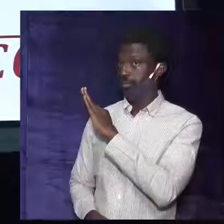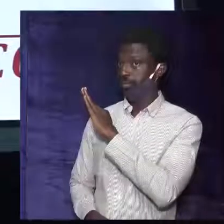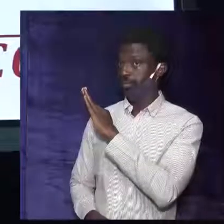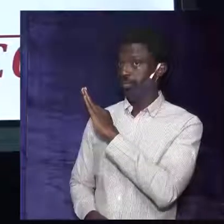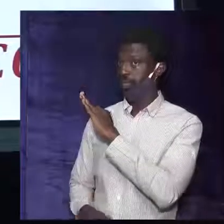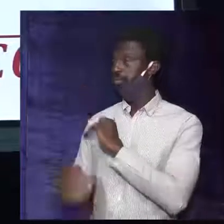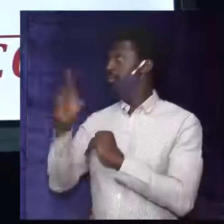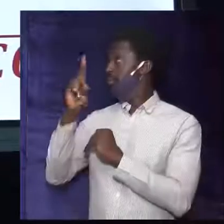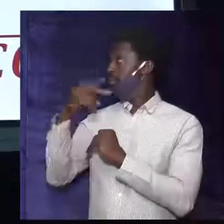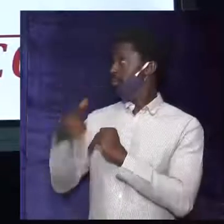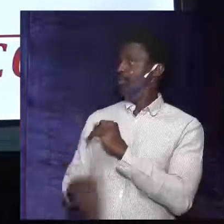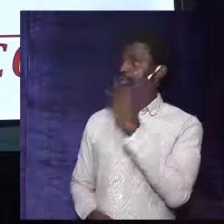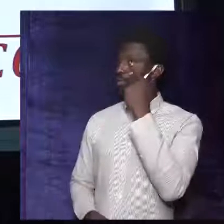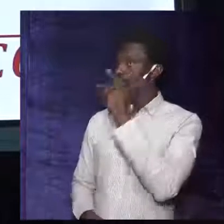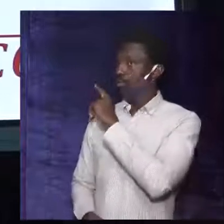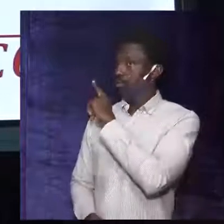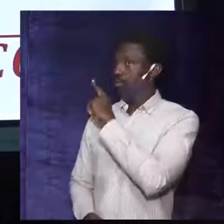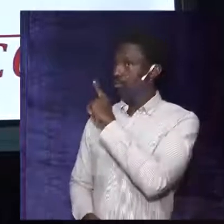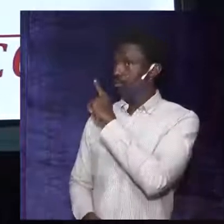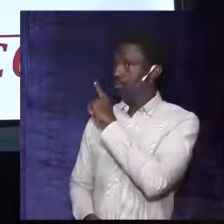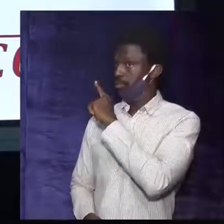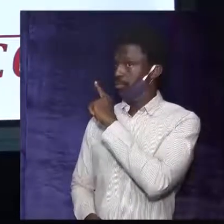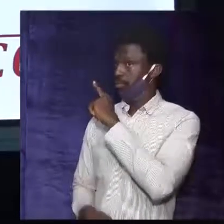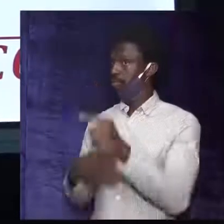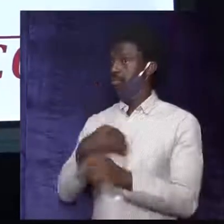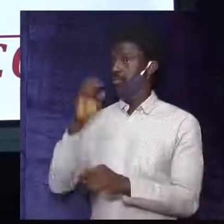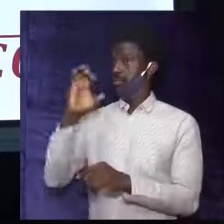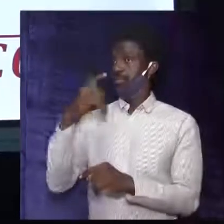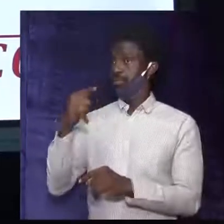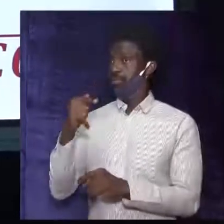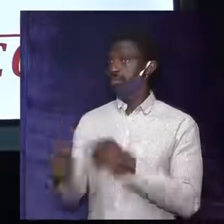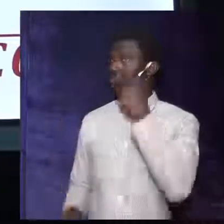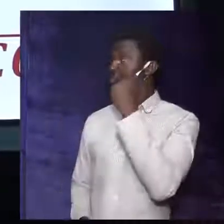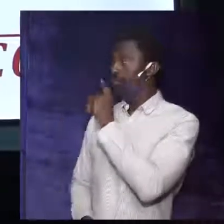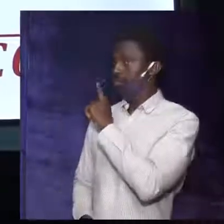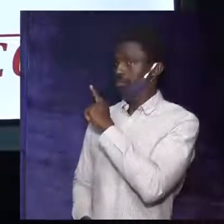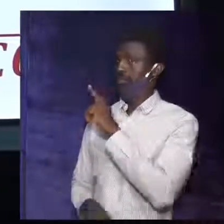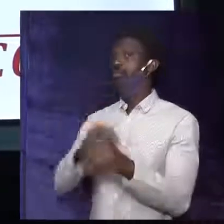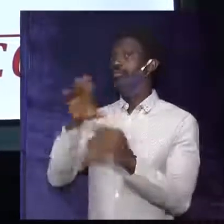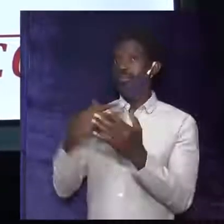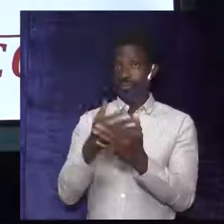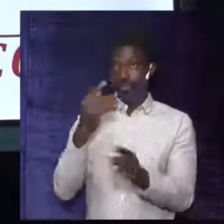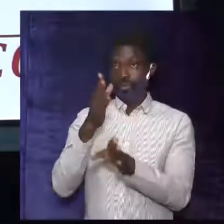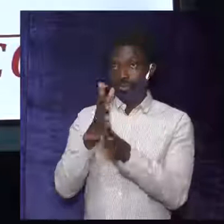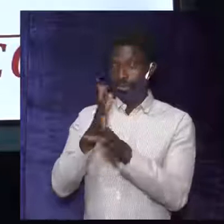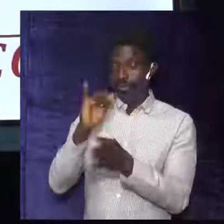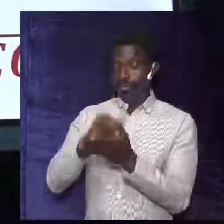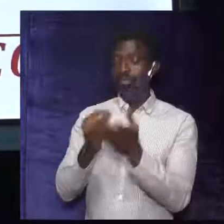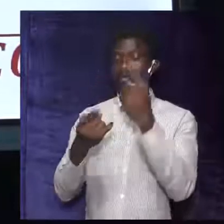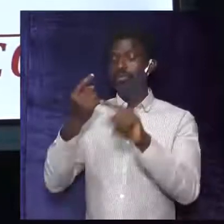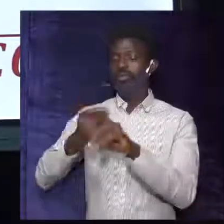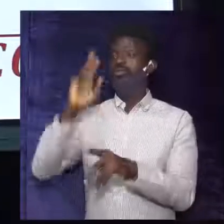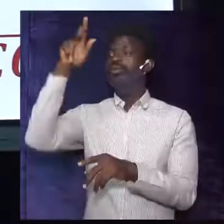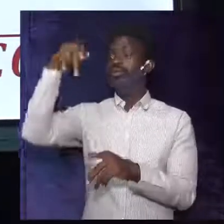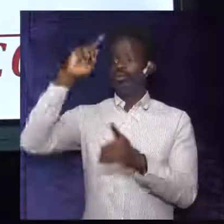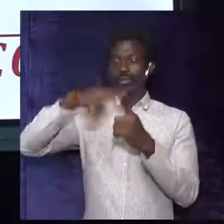from up to down. DH is vertical, is coming from up to down, and CG is also vertical. All the lines that are coming from up to